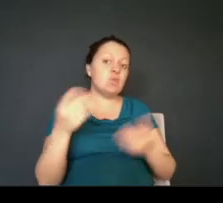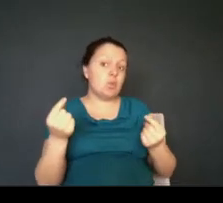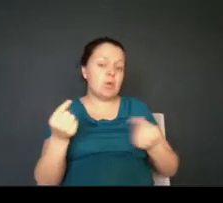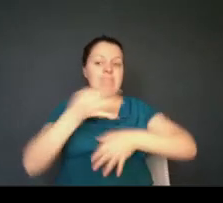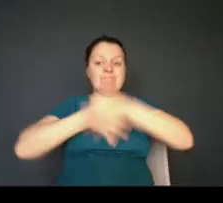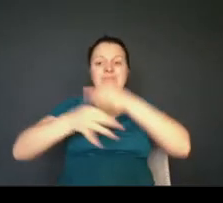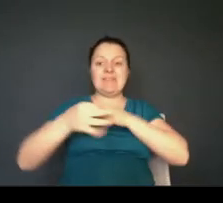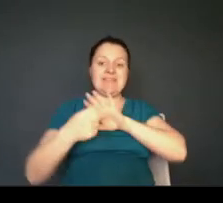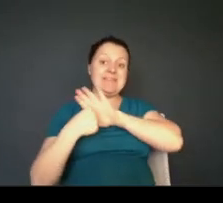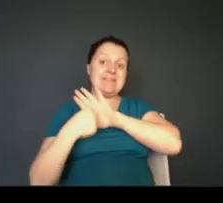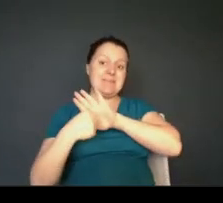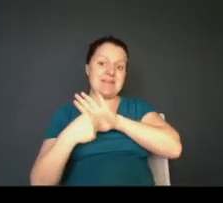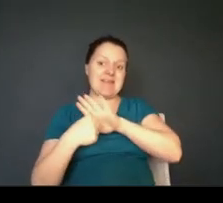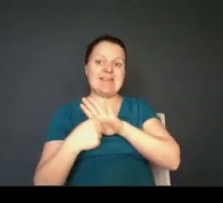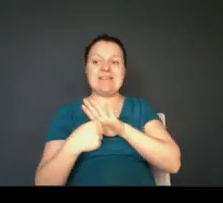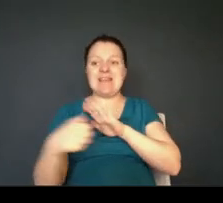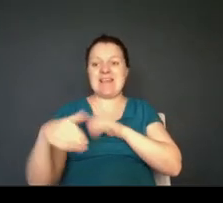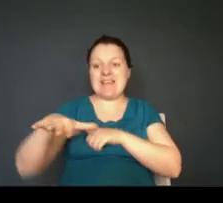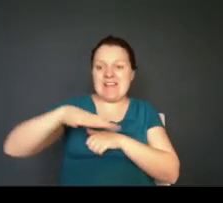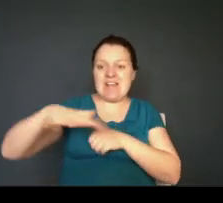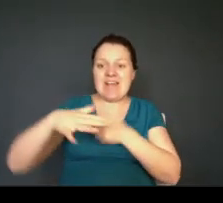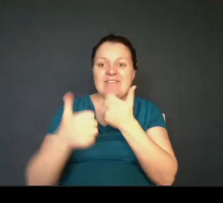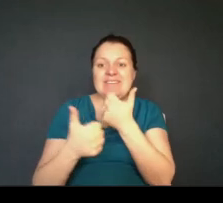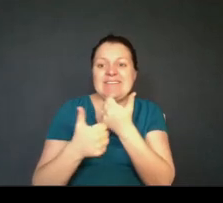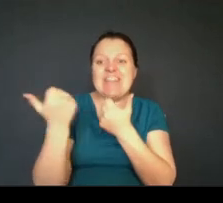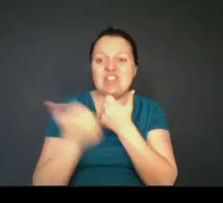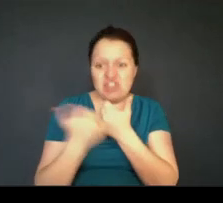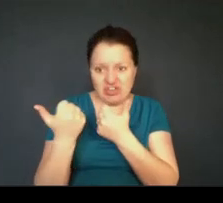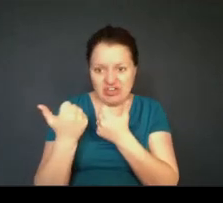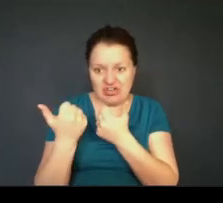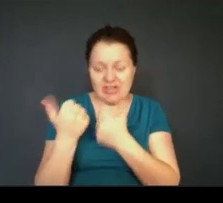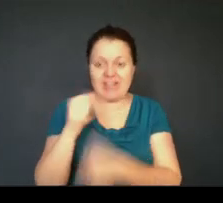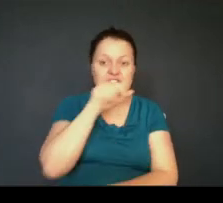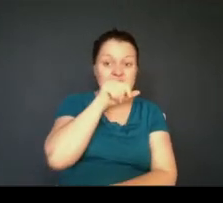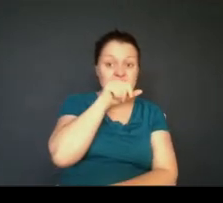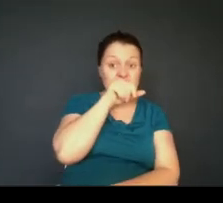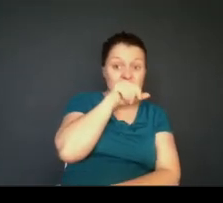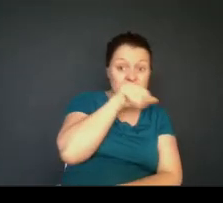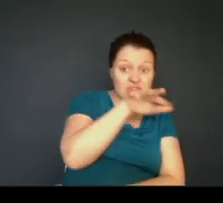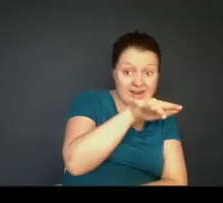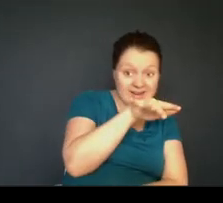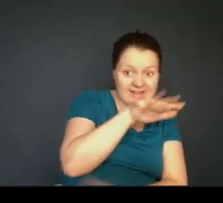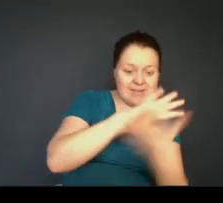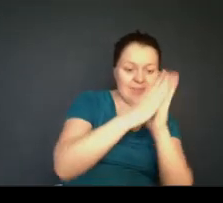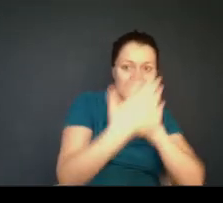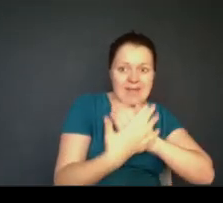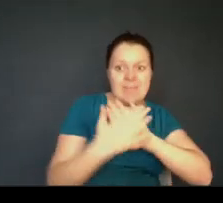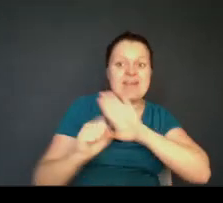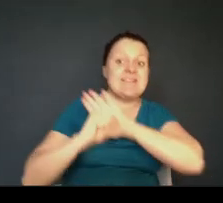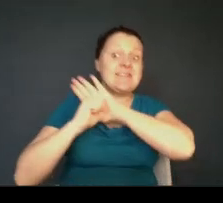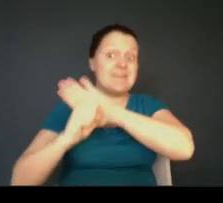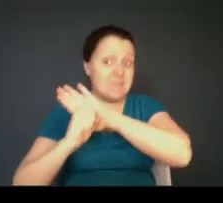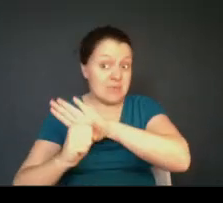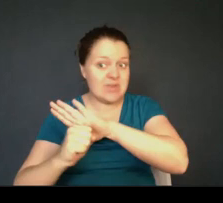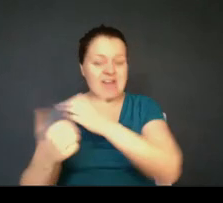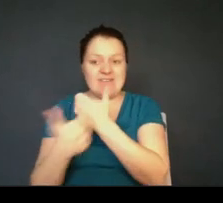danger. So the dragons were a metaphor for danger that was occurring in these places that they were exploring.